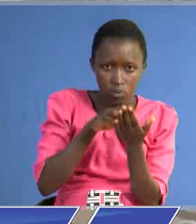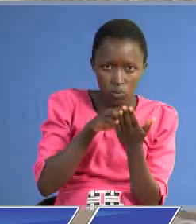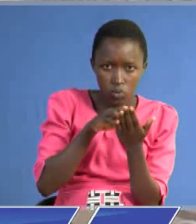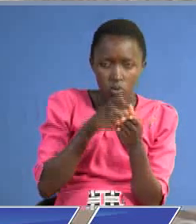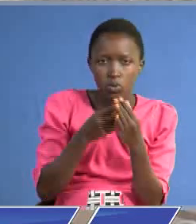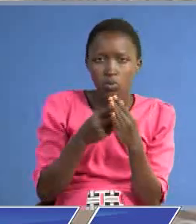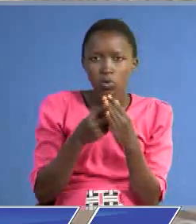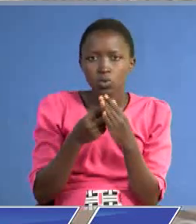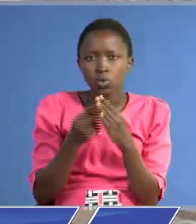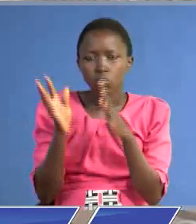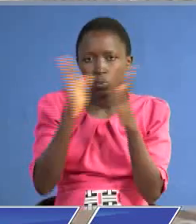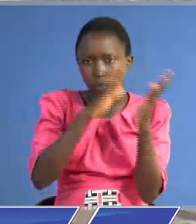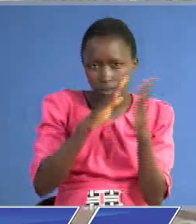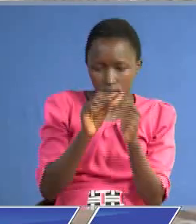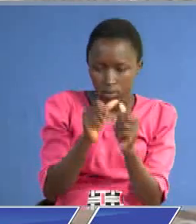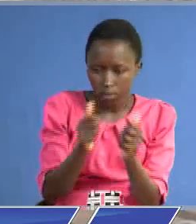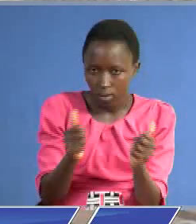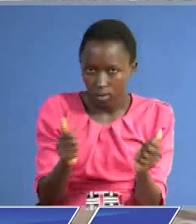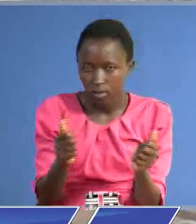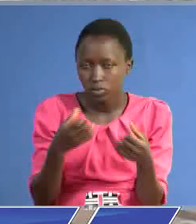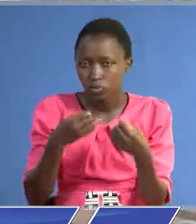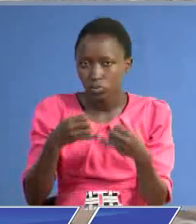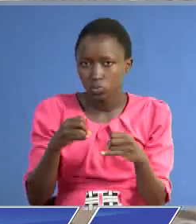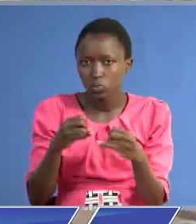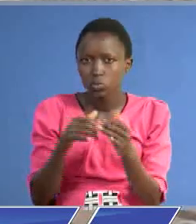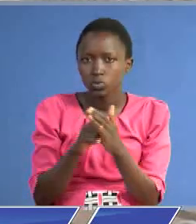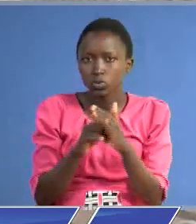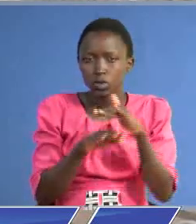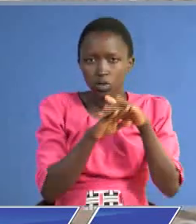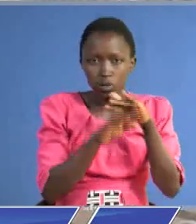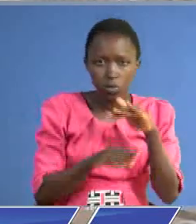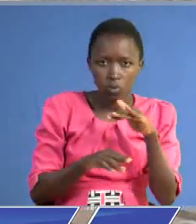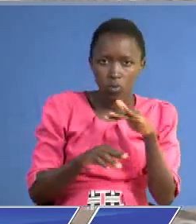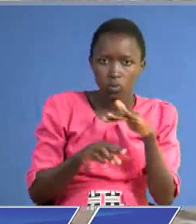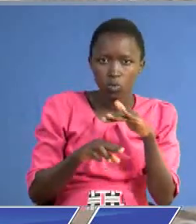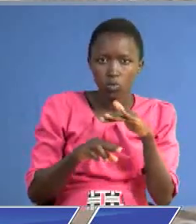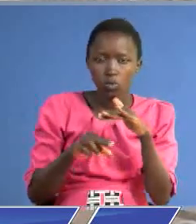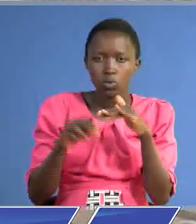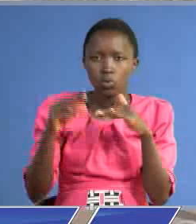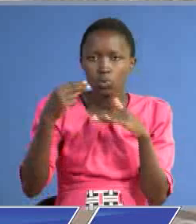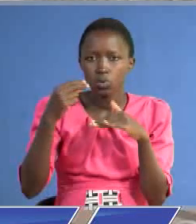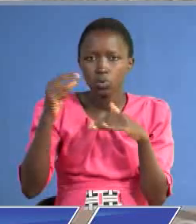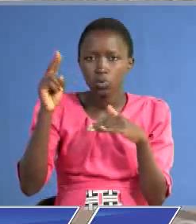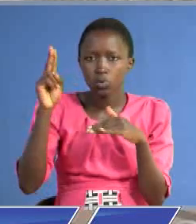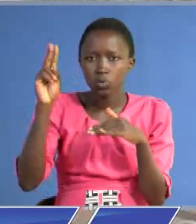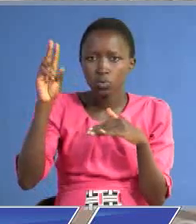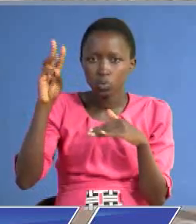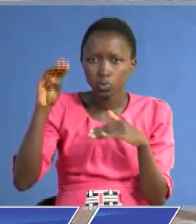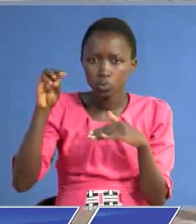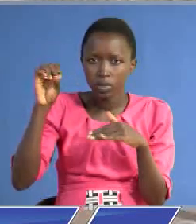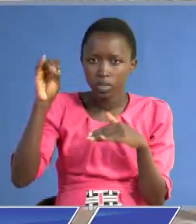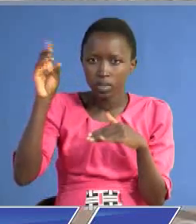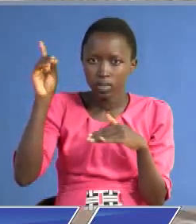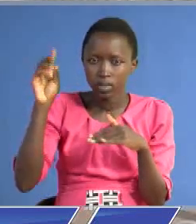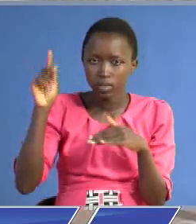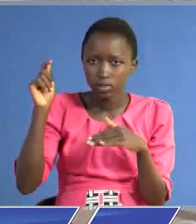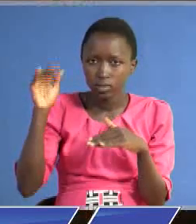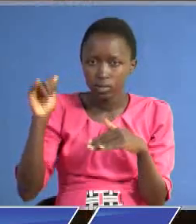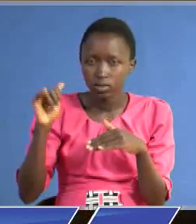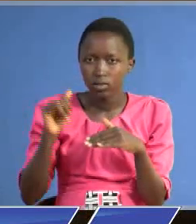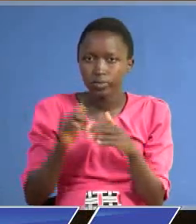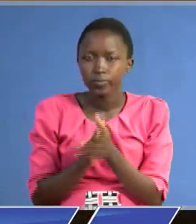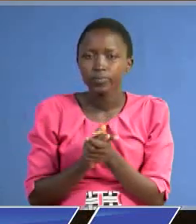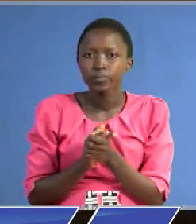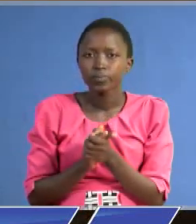stable winds and also dry, so low humidity, because, well, of course, it's not good to have